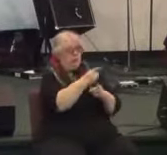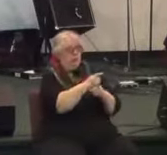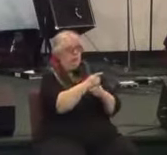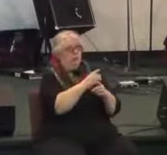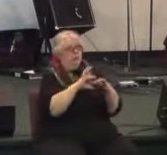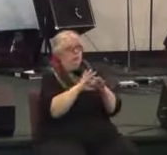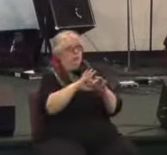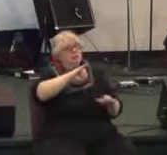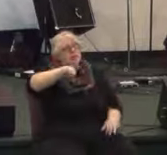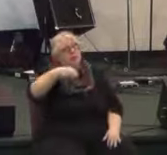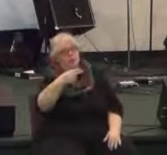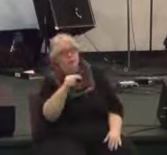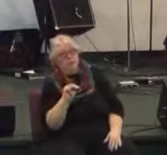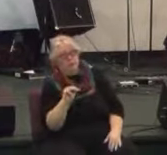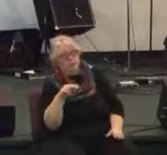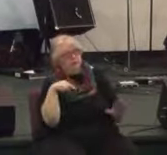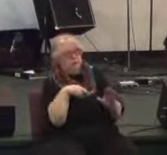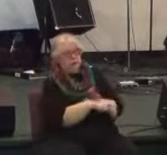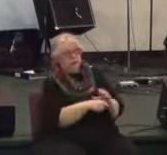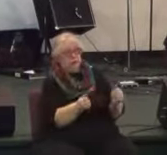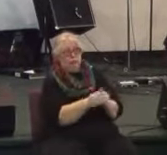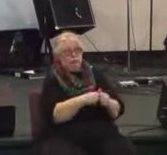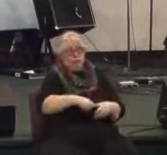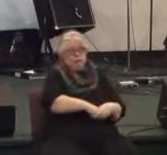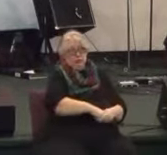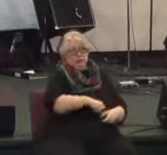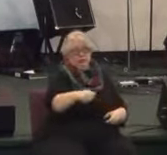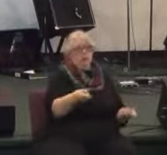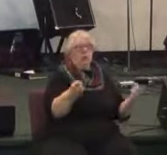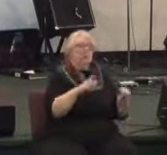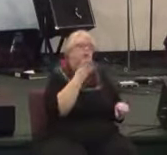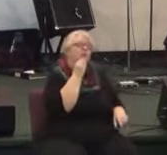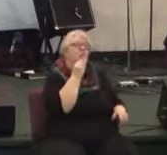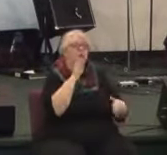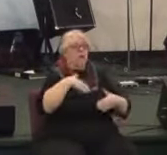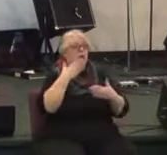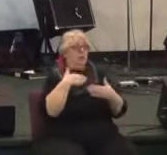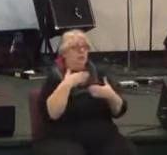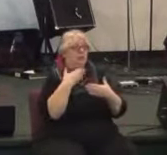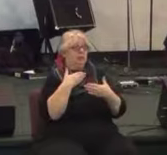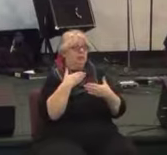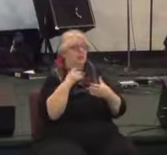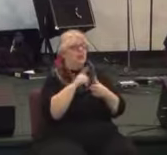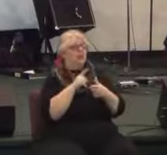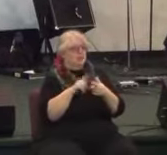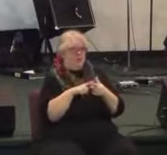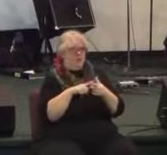sword. When he saw that this pleased the Jews, he proceeded to seize Peter